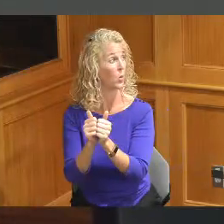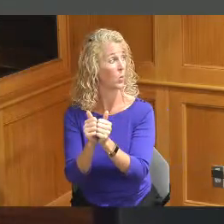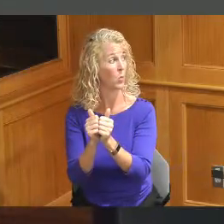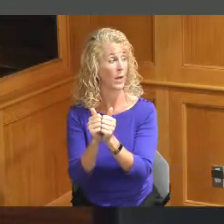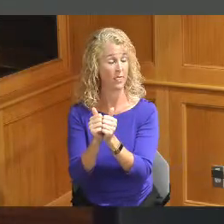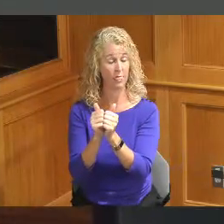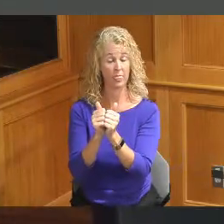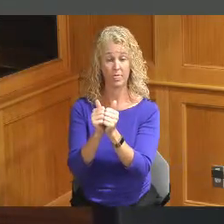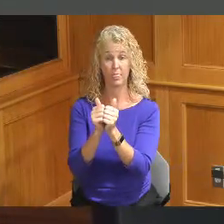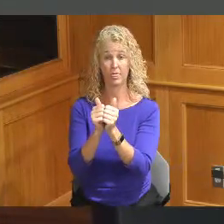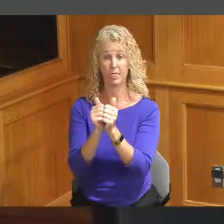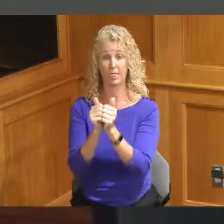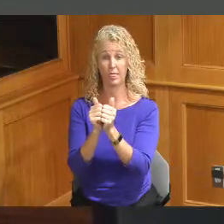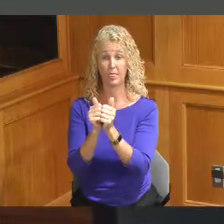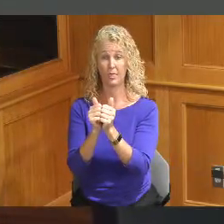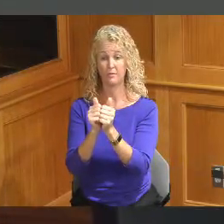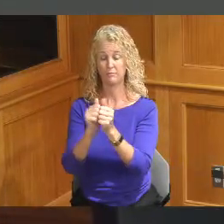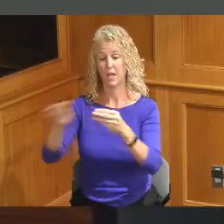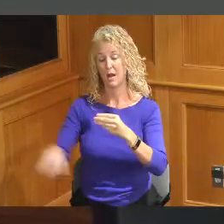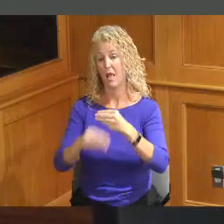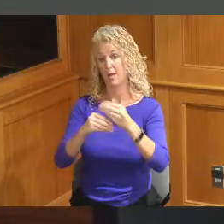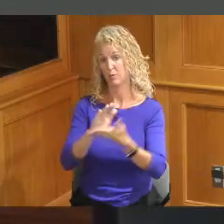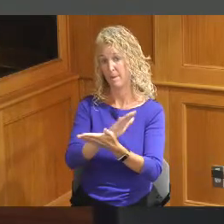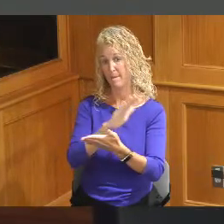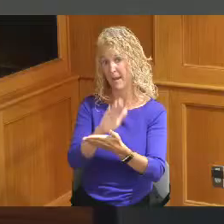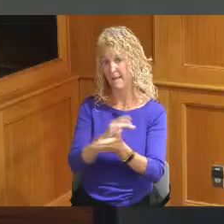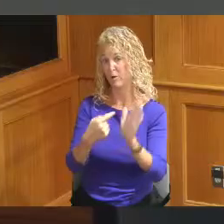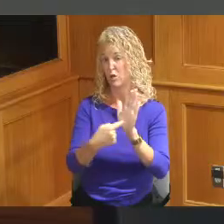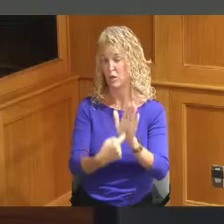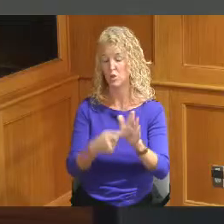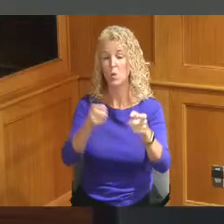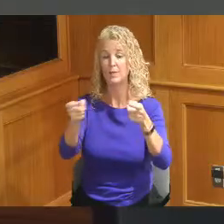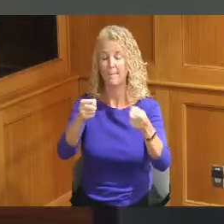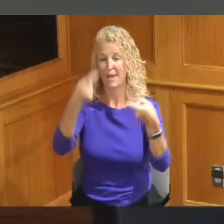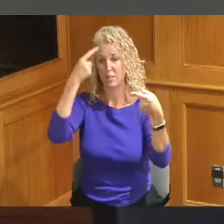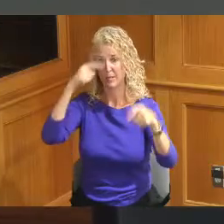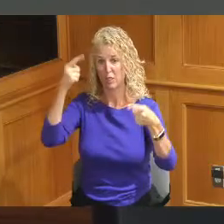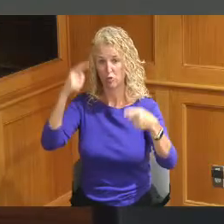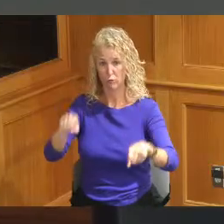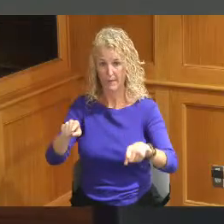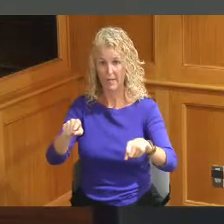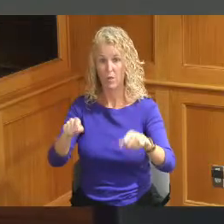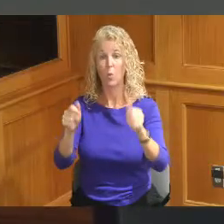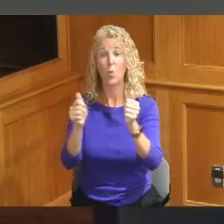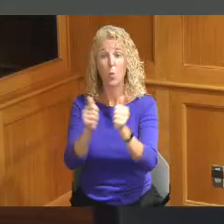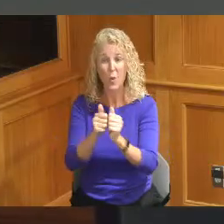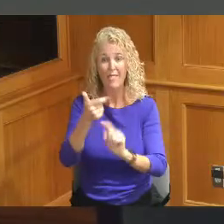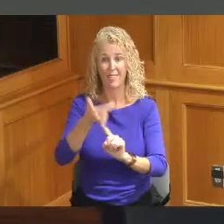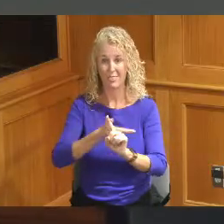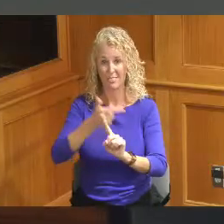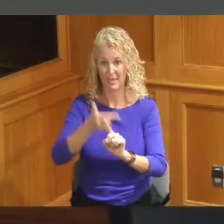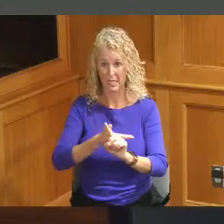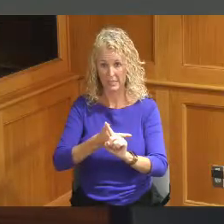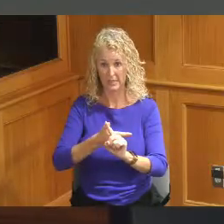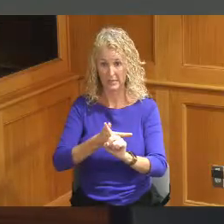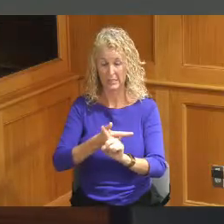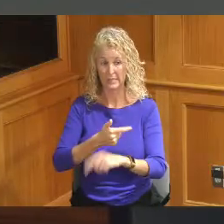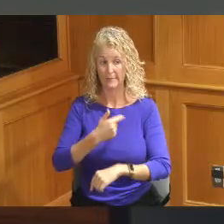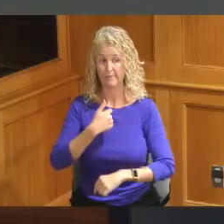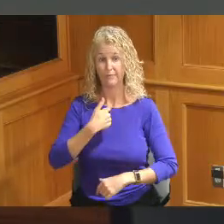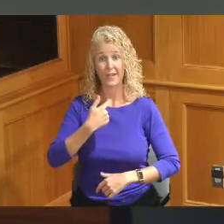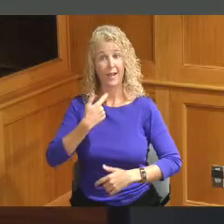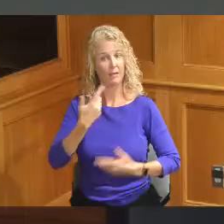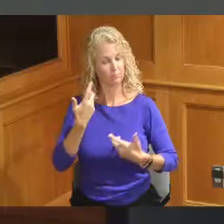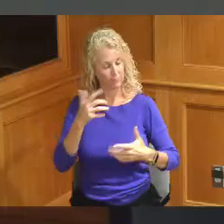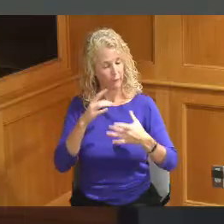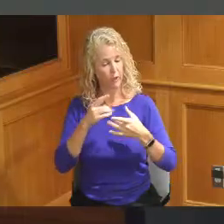an ancillary document which is a management agreement associated with that lease. As I said, we have been